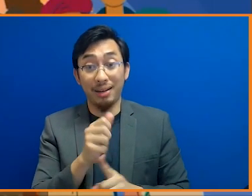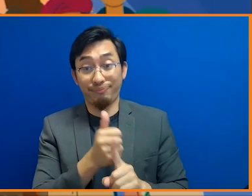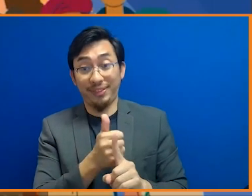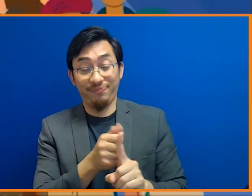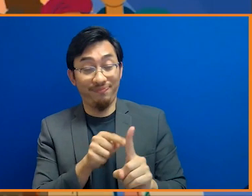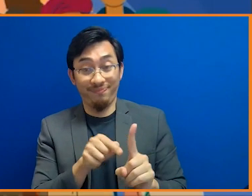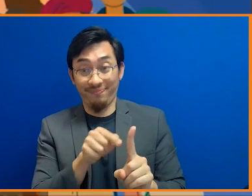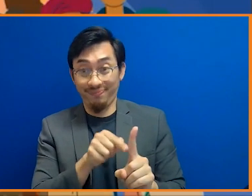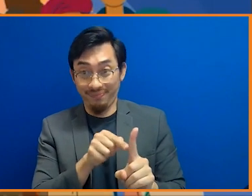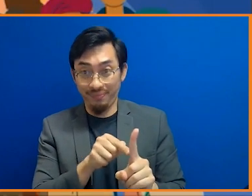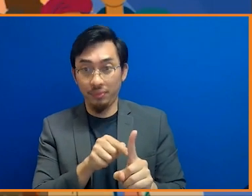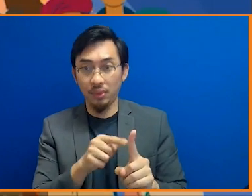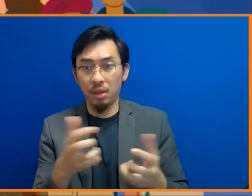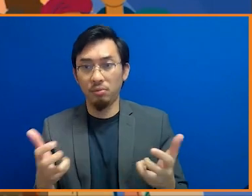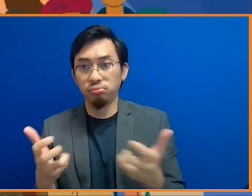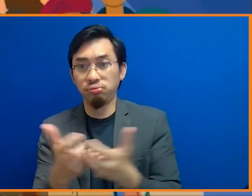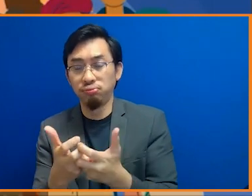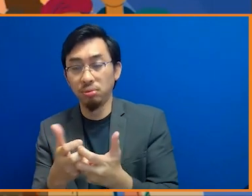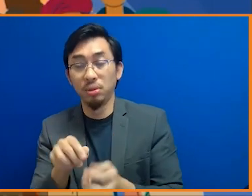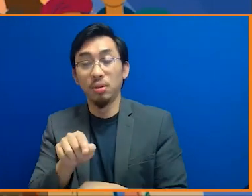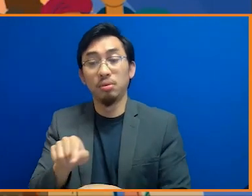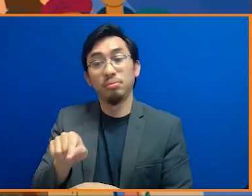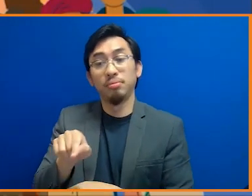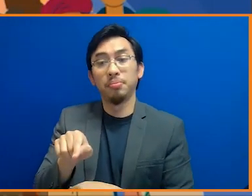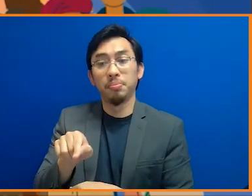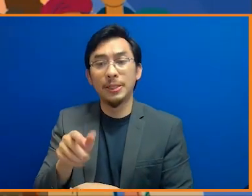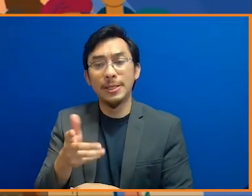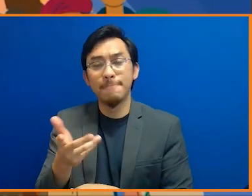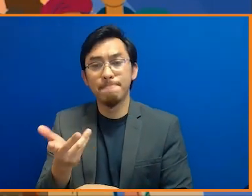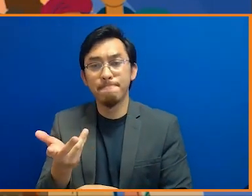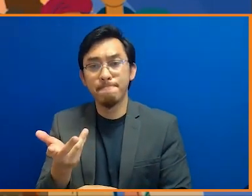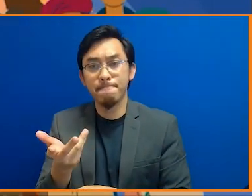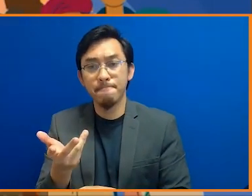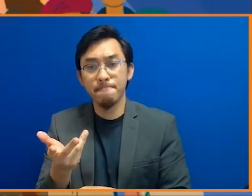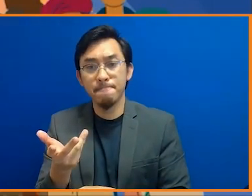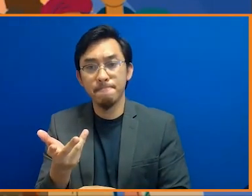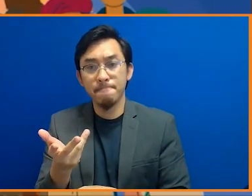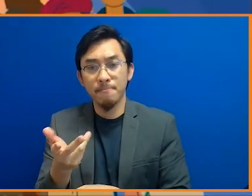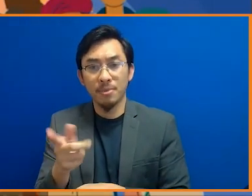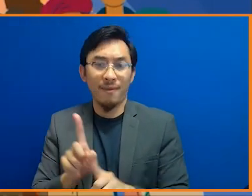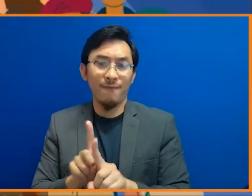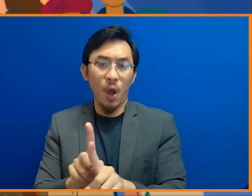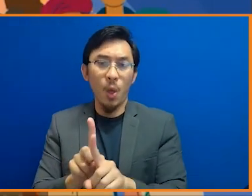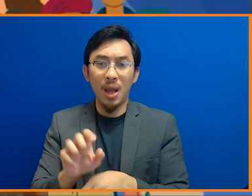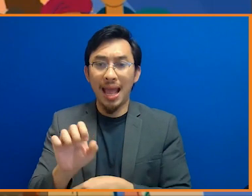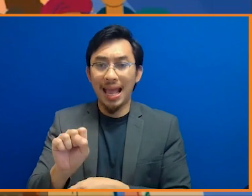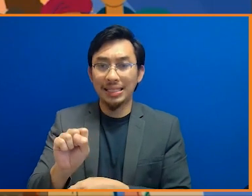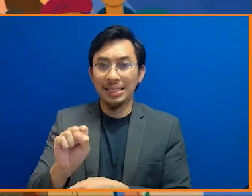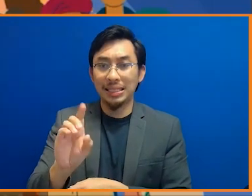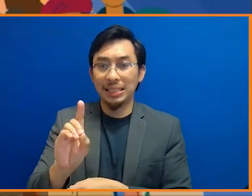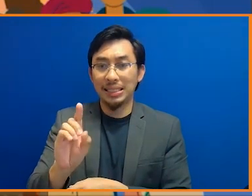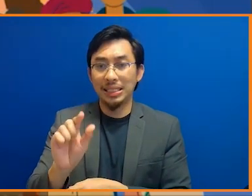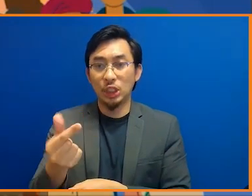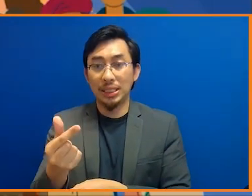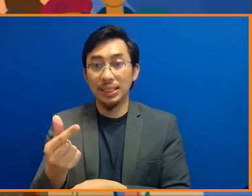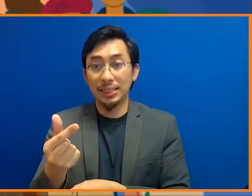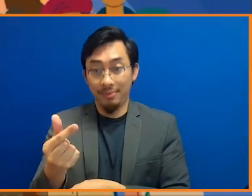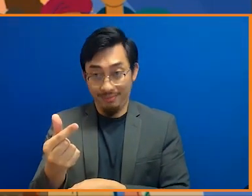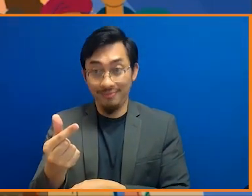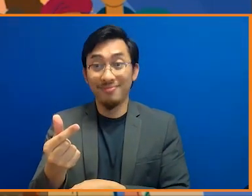DRR itself should be aligned and should be following the